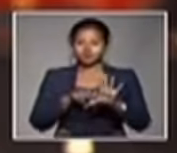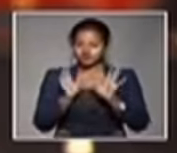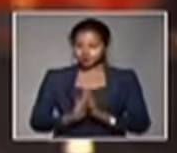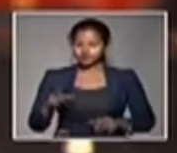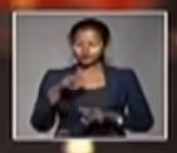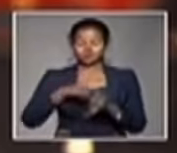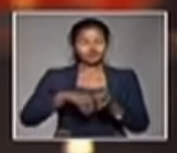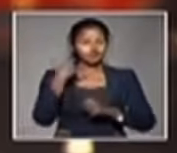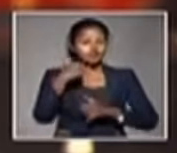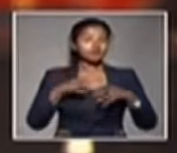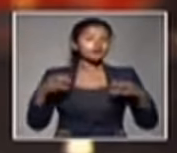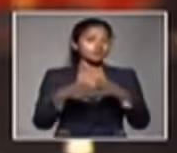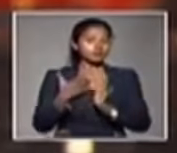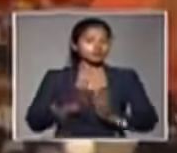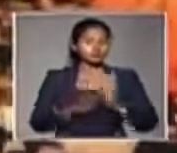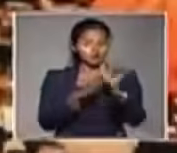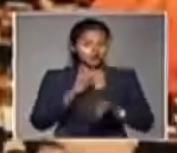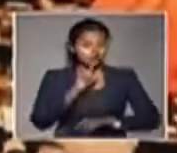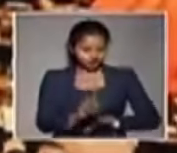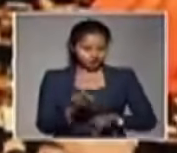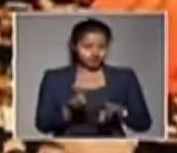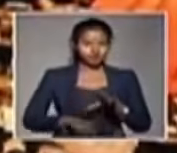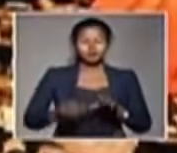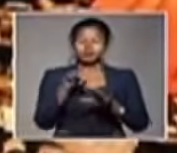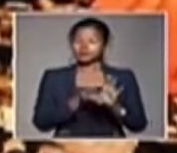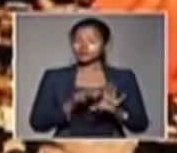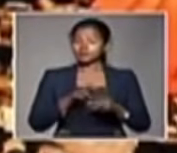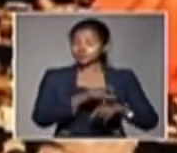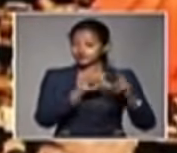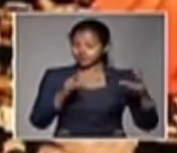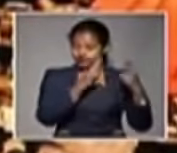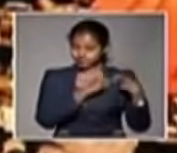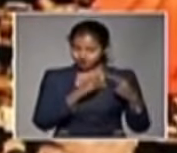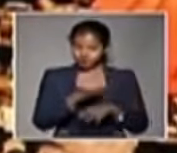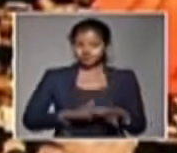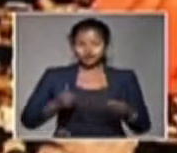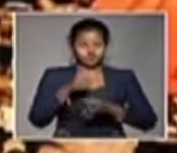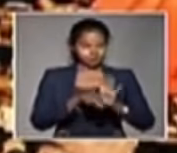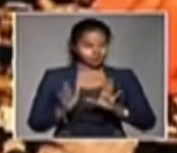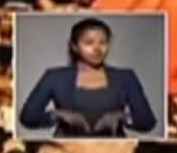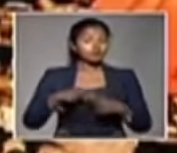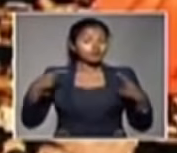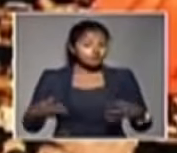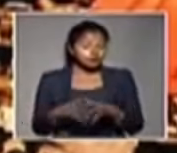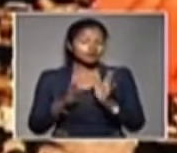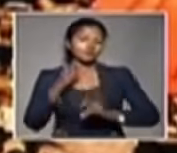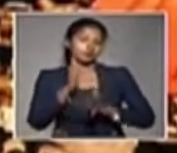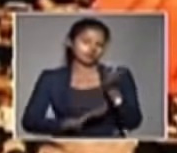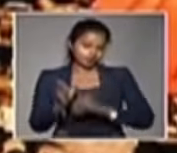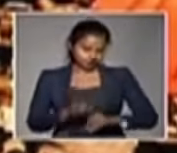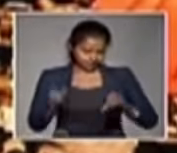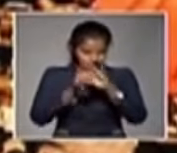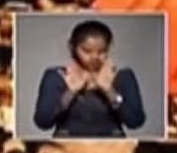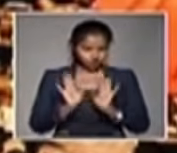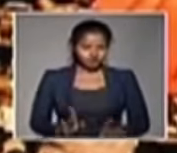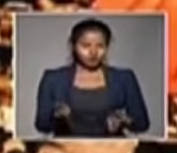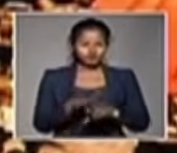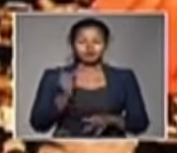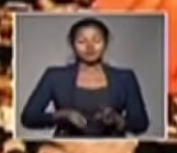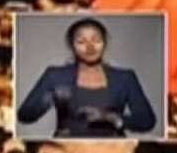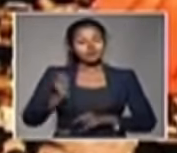Balavege pointed out that the post of chairperson should be held by an opposition member as per the standing orders of